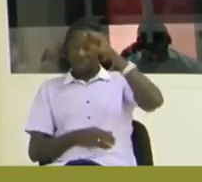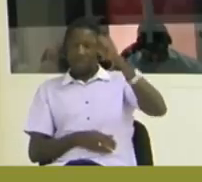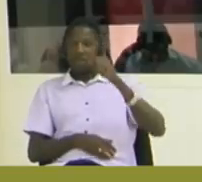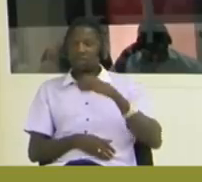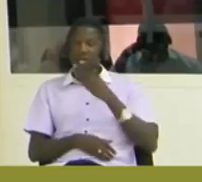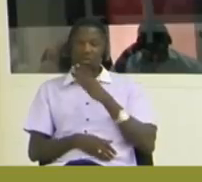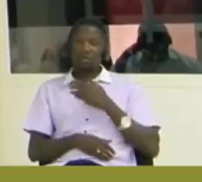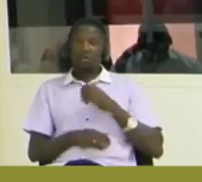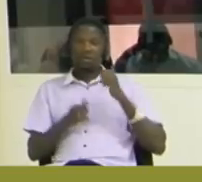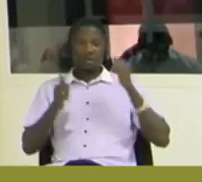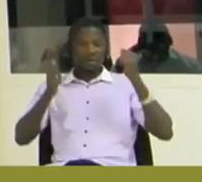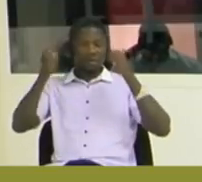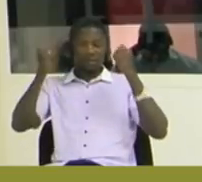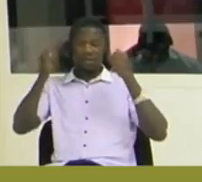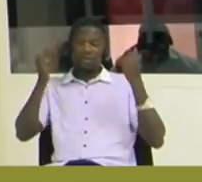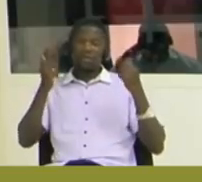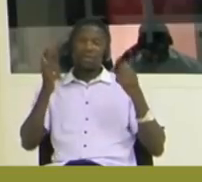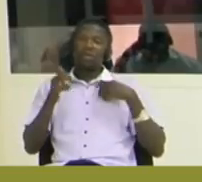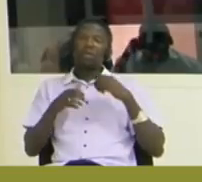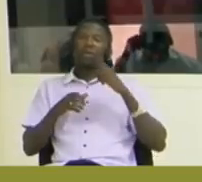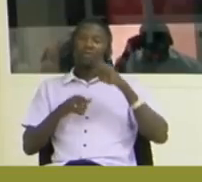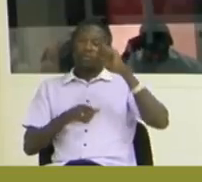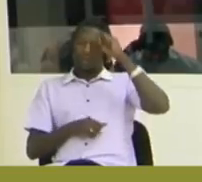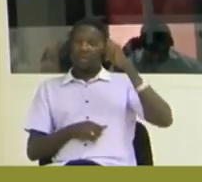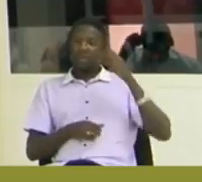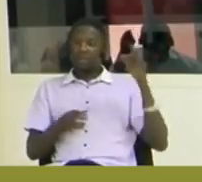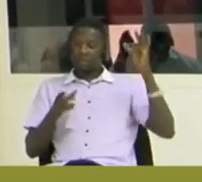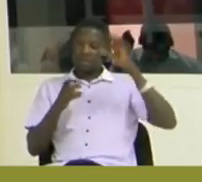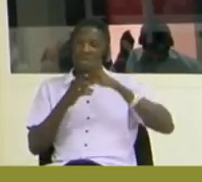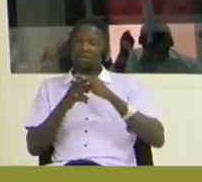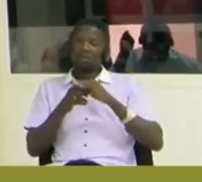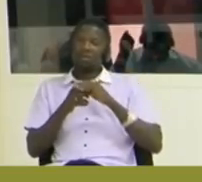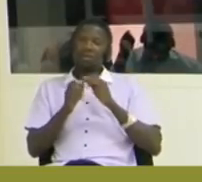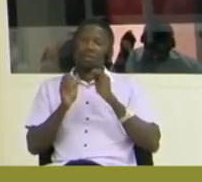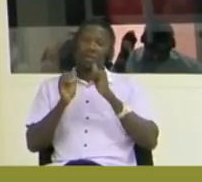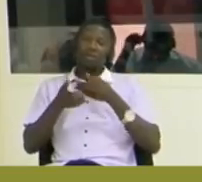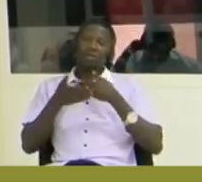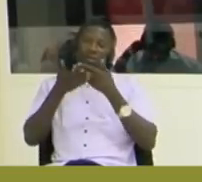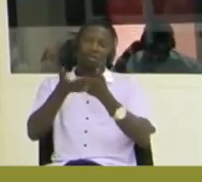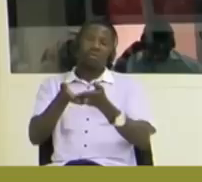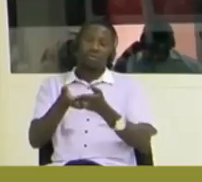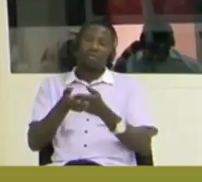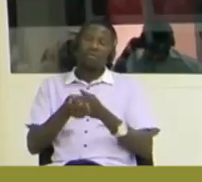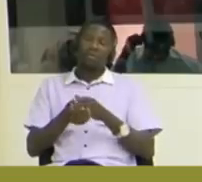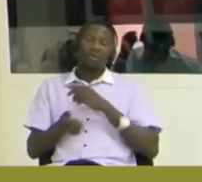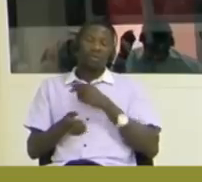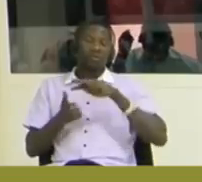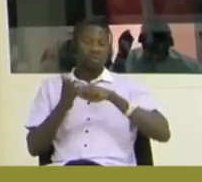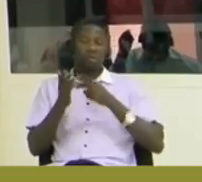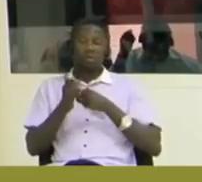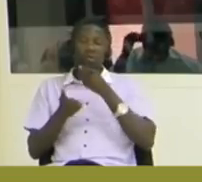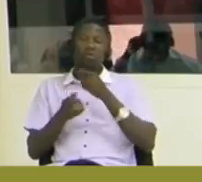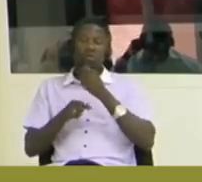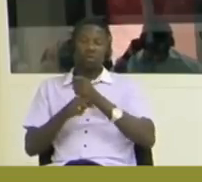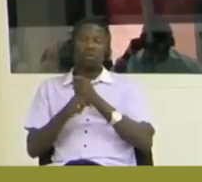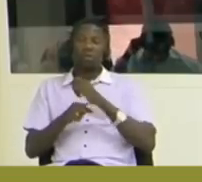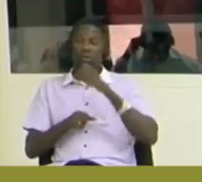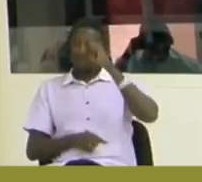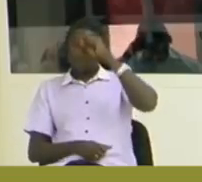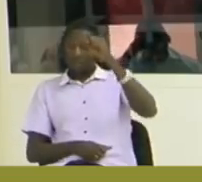president travels and hands over the country and has done it before several times. It doesn't mean that you become president. Right. And